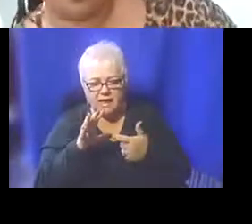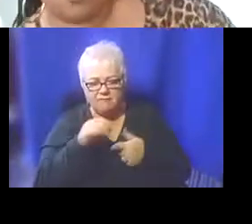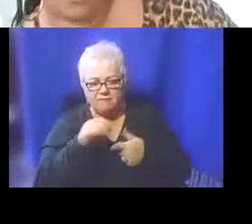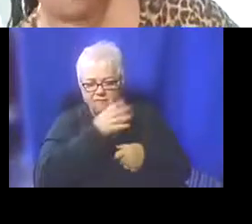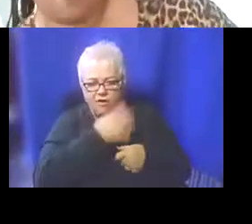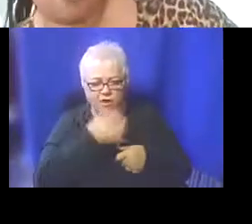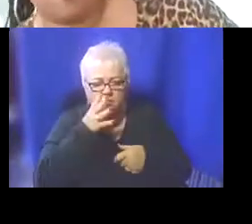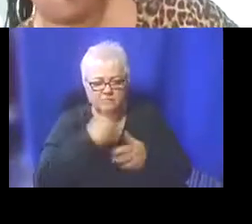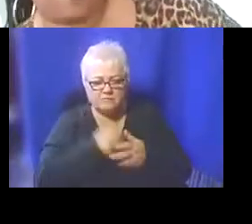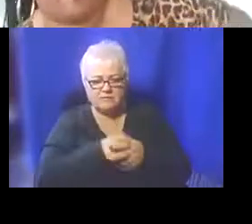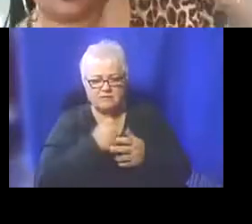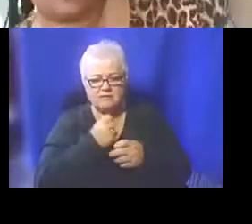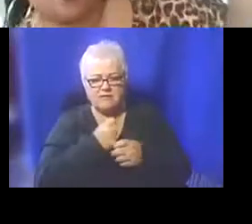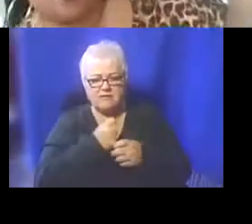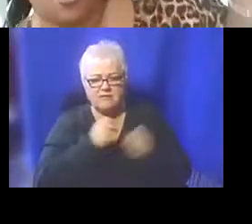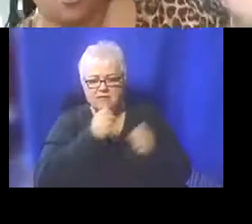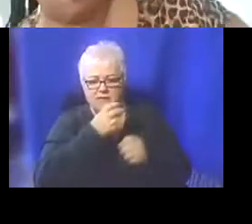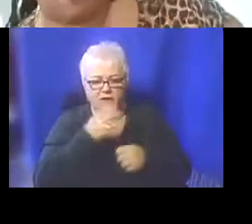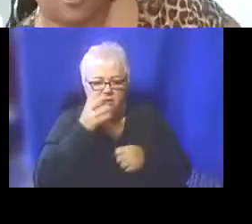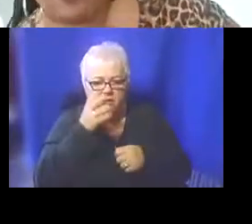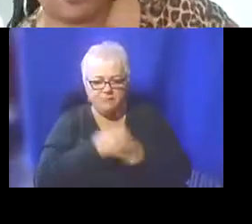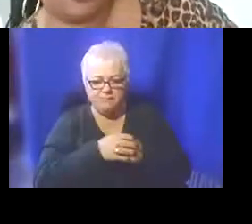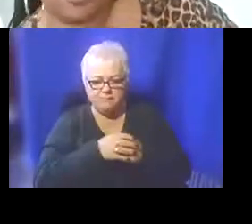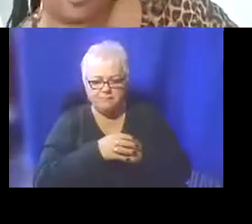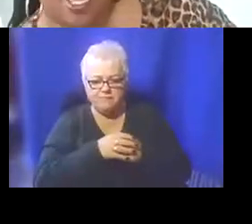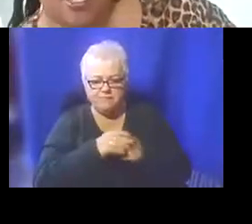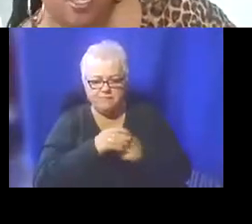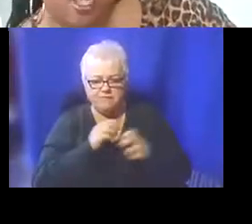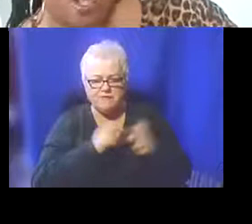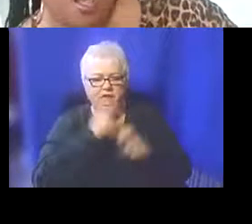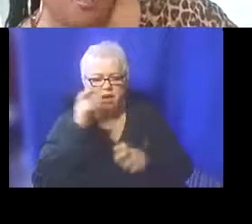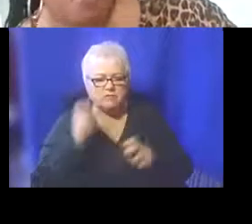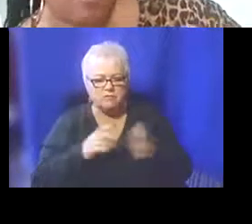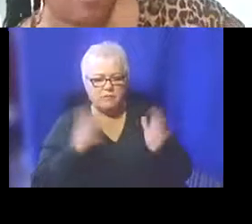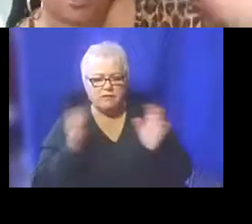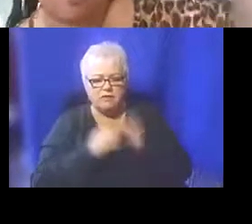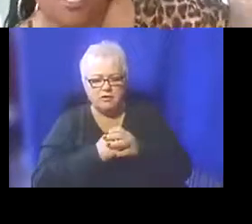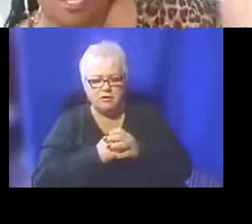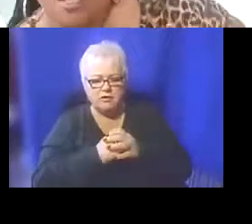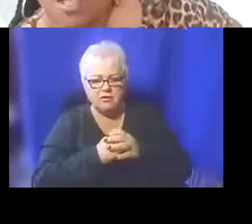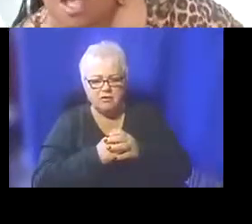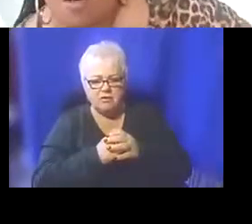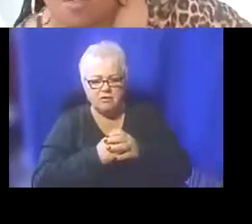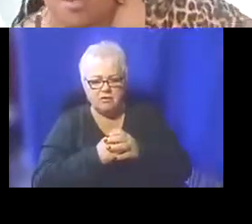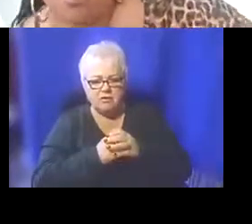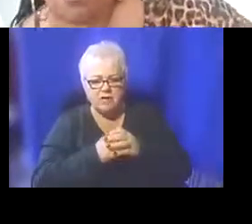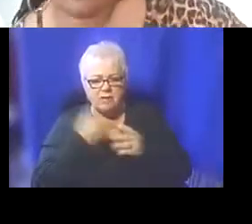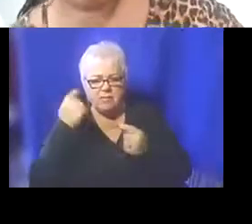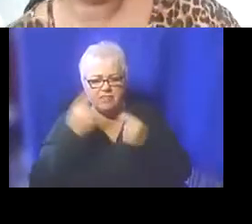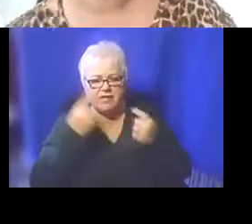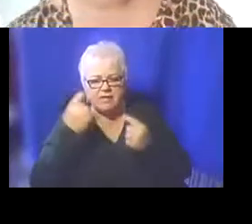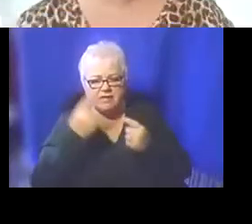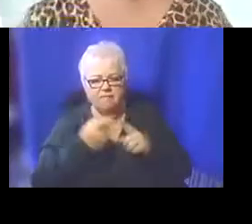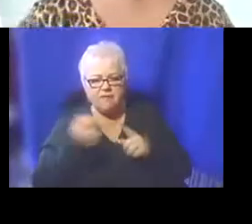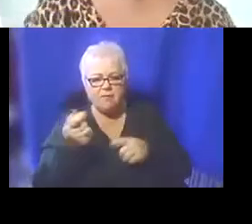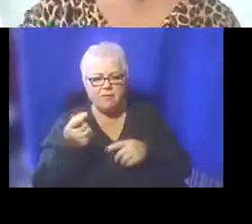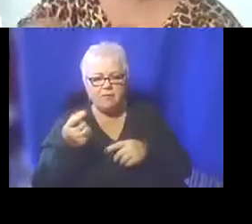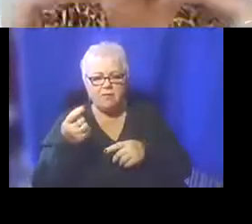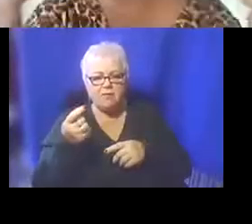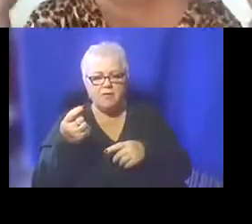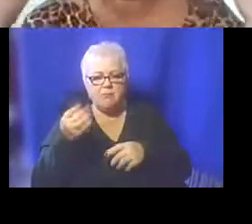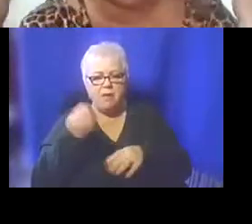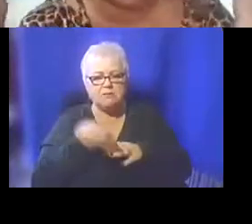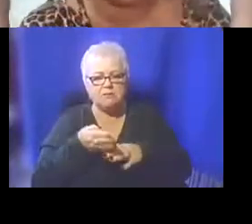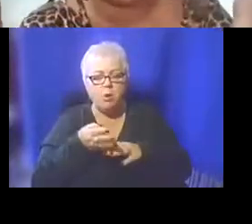farms and state farm fairs, wheels, things like that. Preakness, I'm thinking, from Baltimore. But there's a